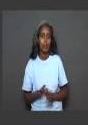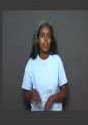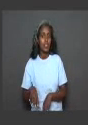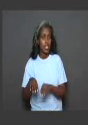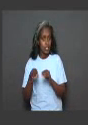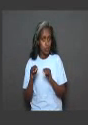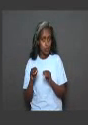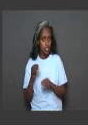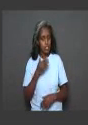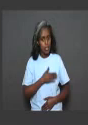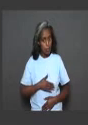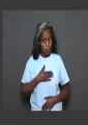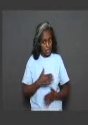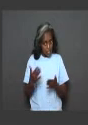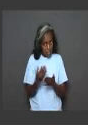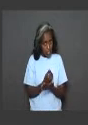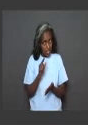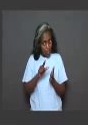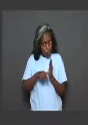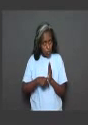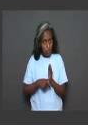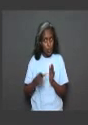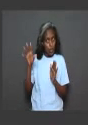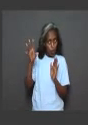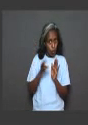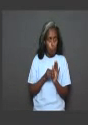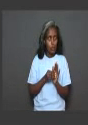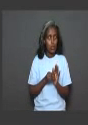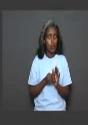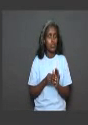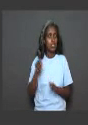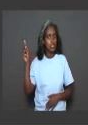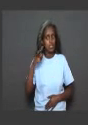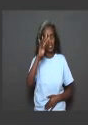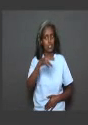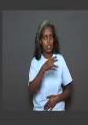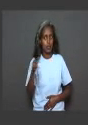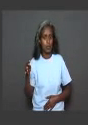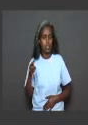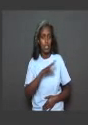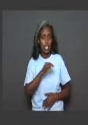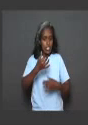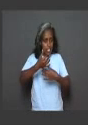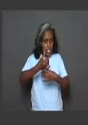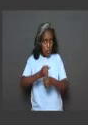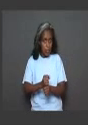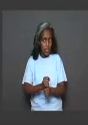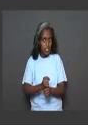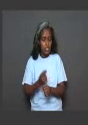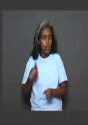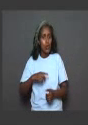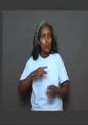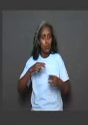Students, please take a minute to copy down this table. It summarizes what we have